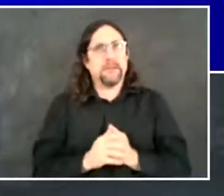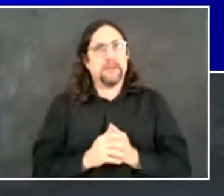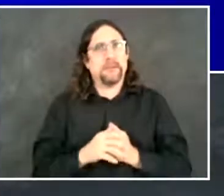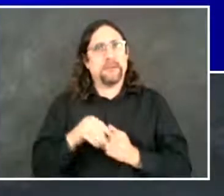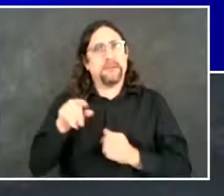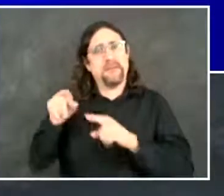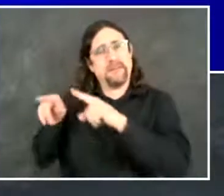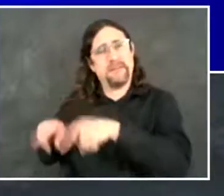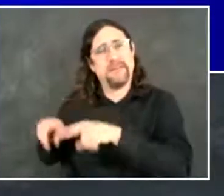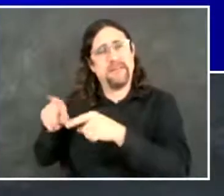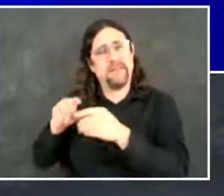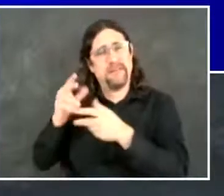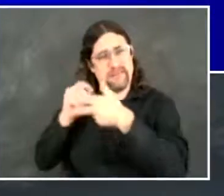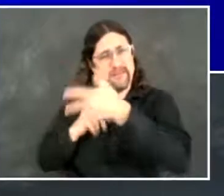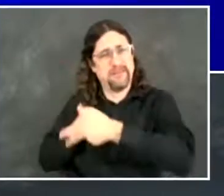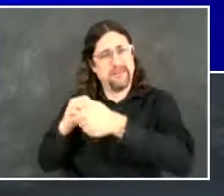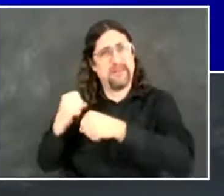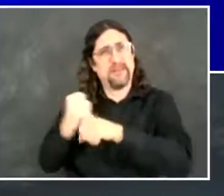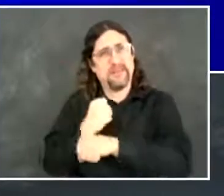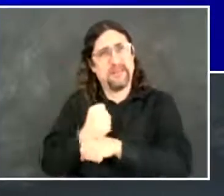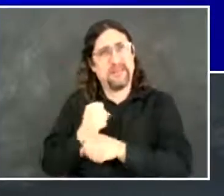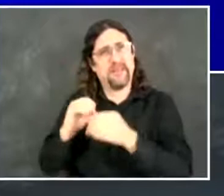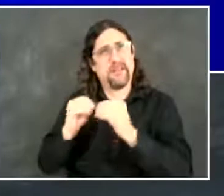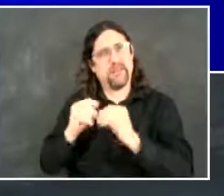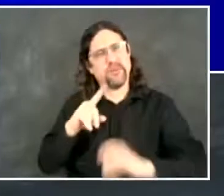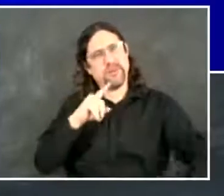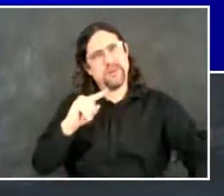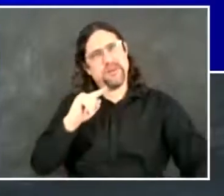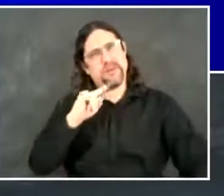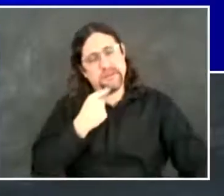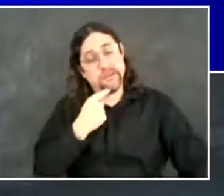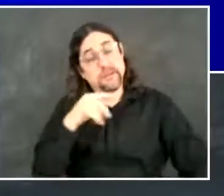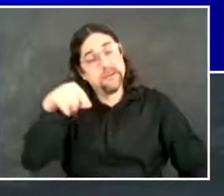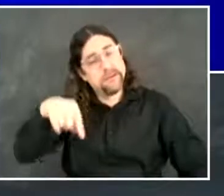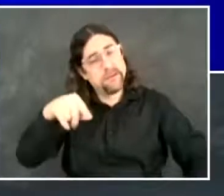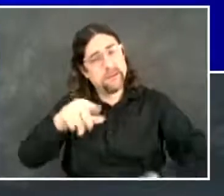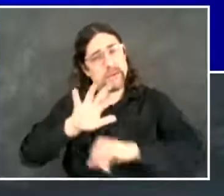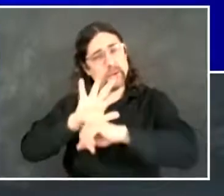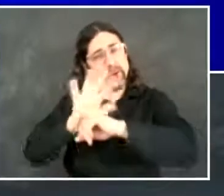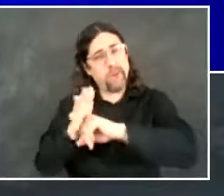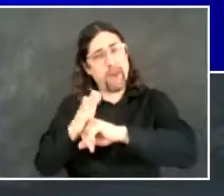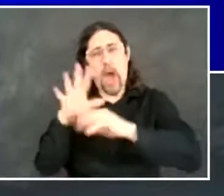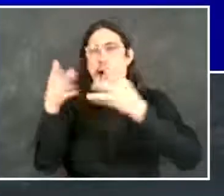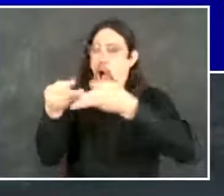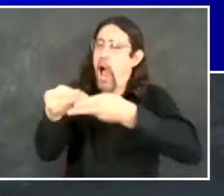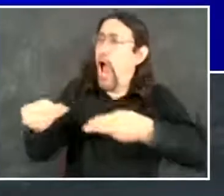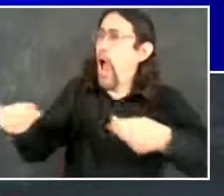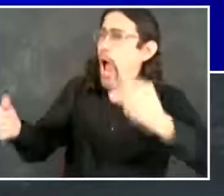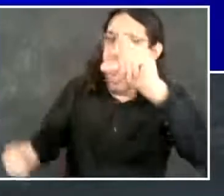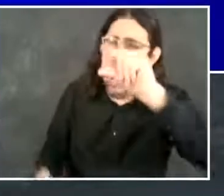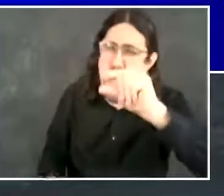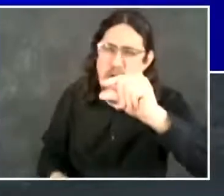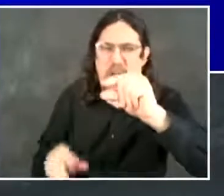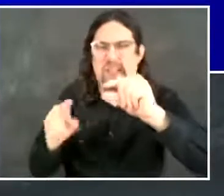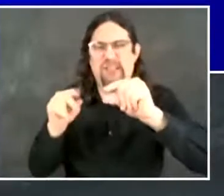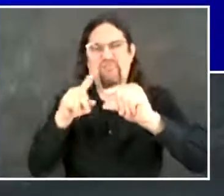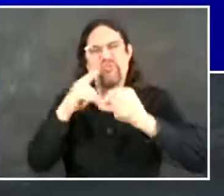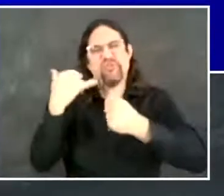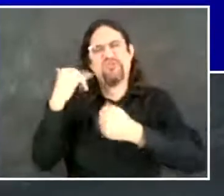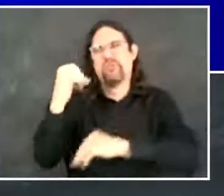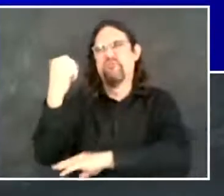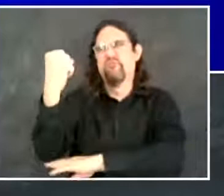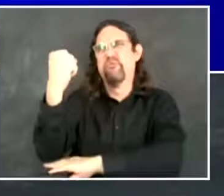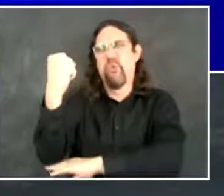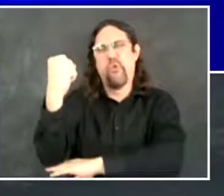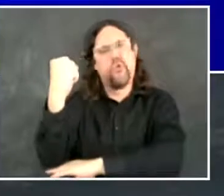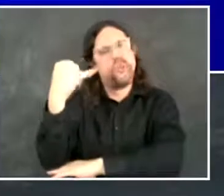point where we can start to make even more progress. So today's daily indicators, after all that context, today's daily